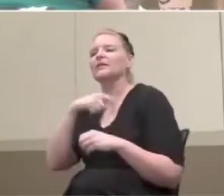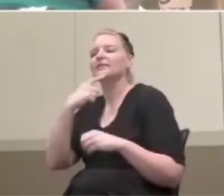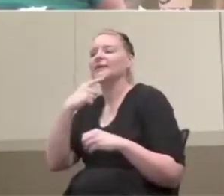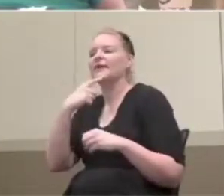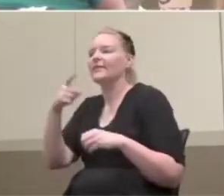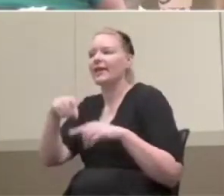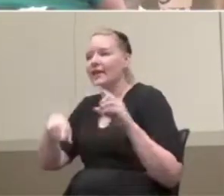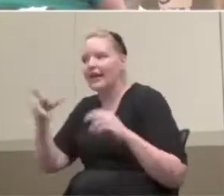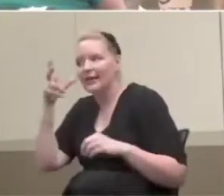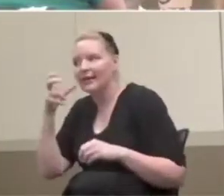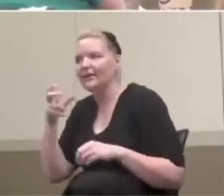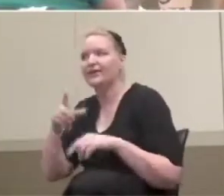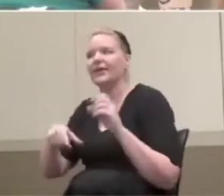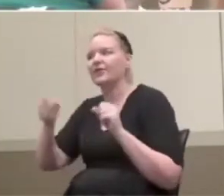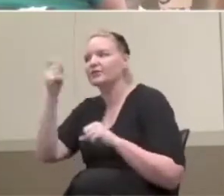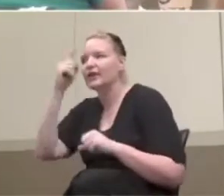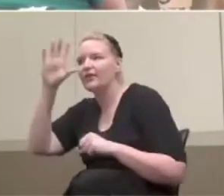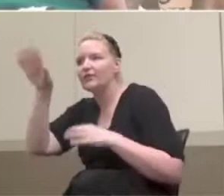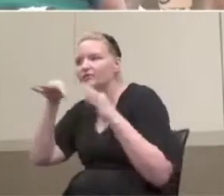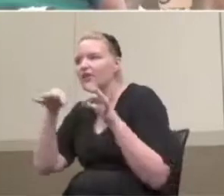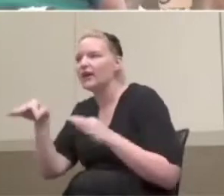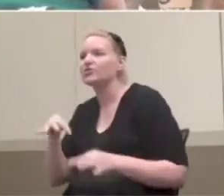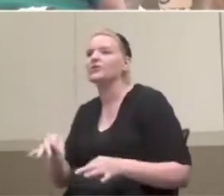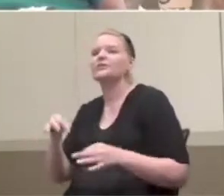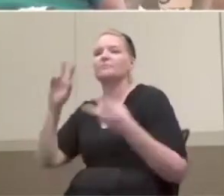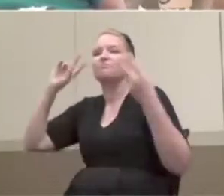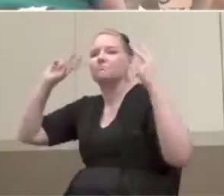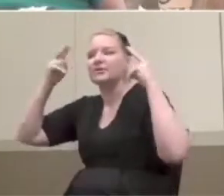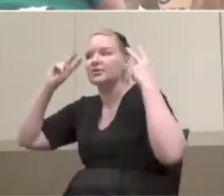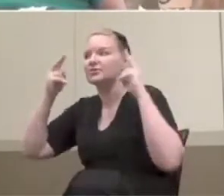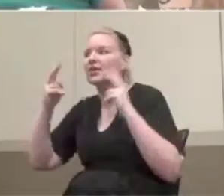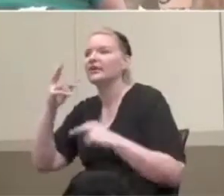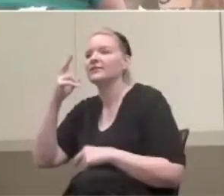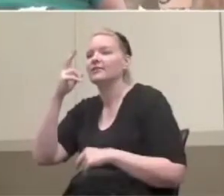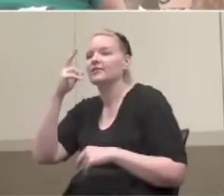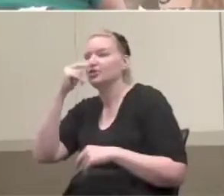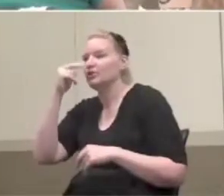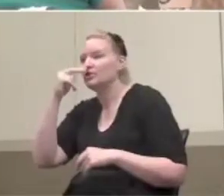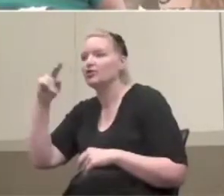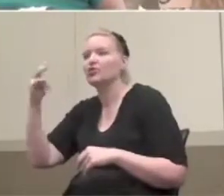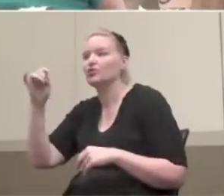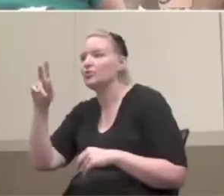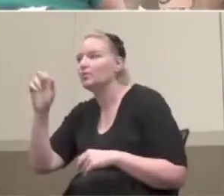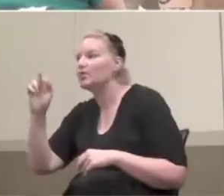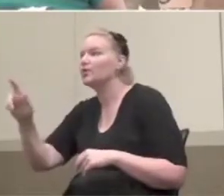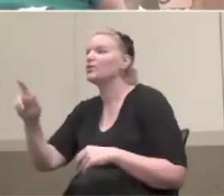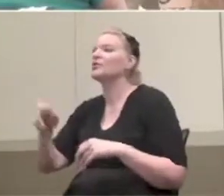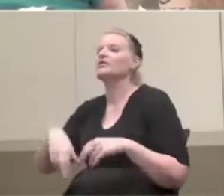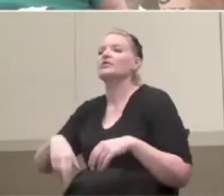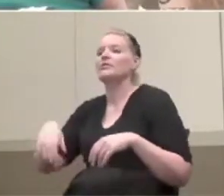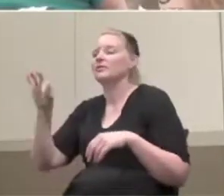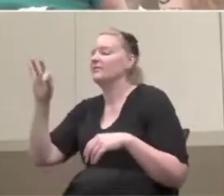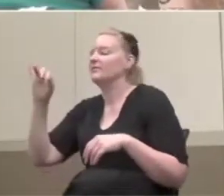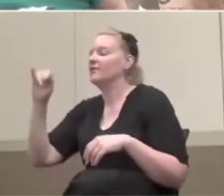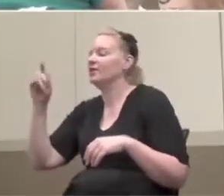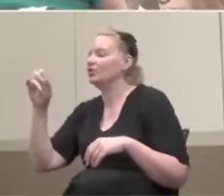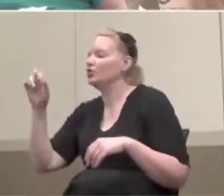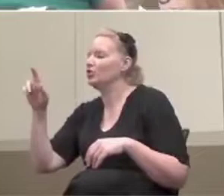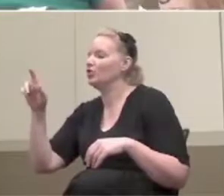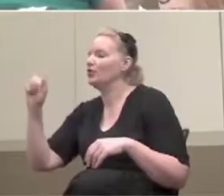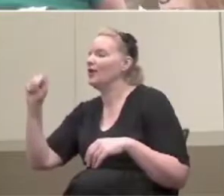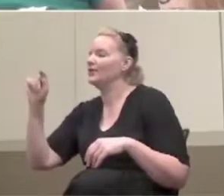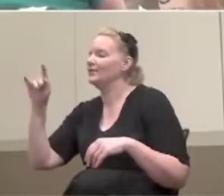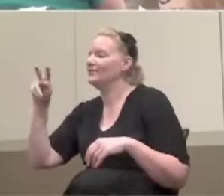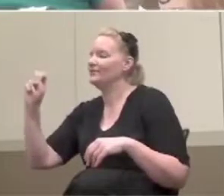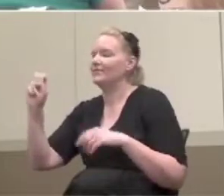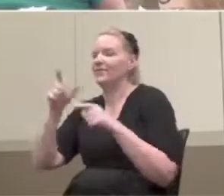and understanding teacher directions, misunderstanding humor, figurative language, and limited interactions or experiences at